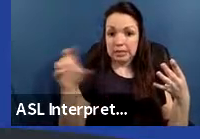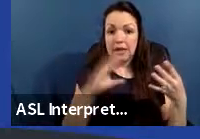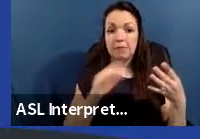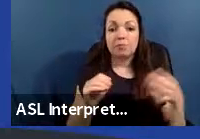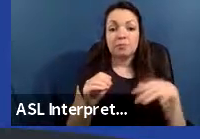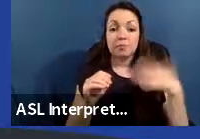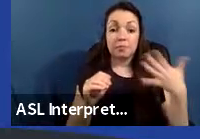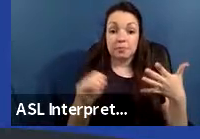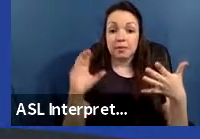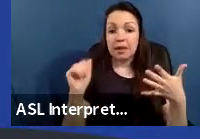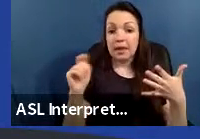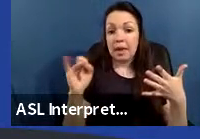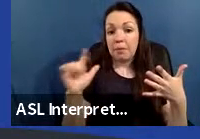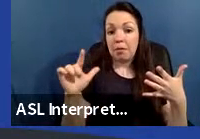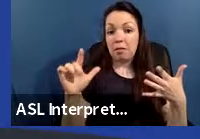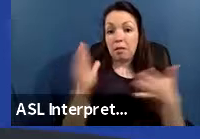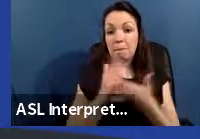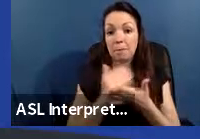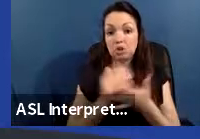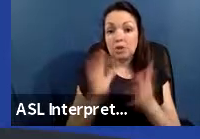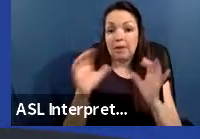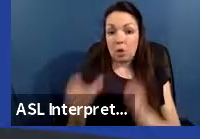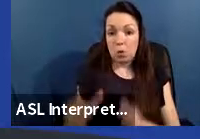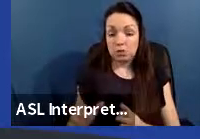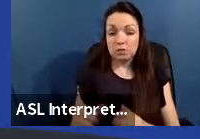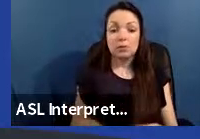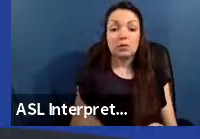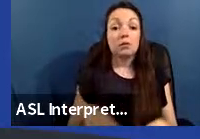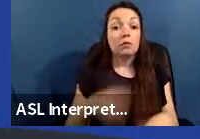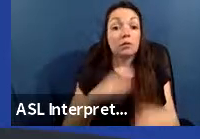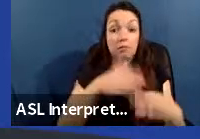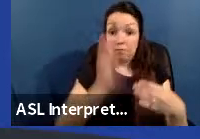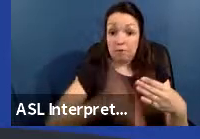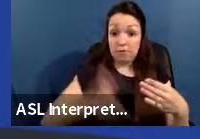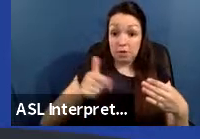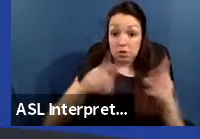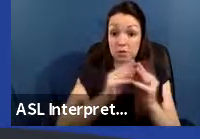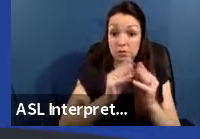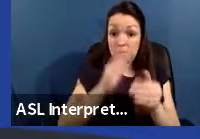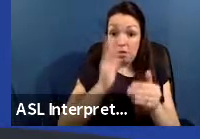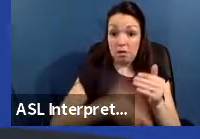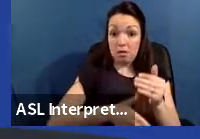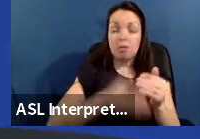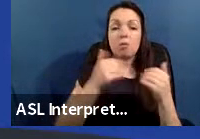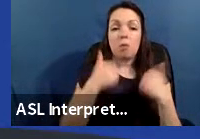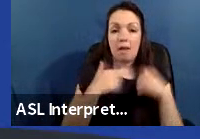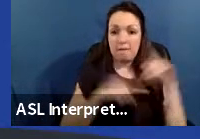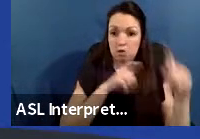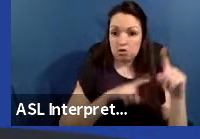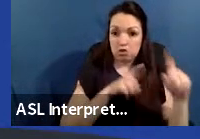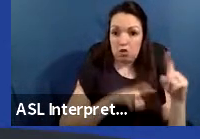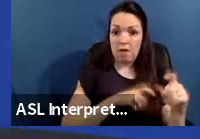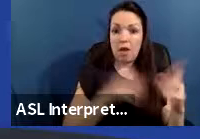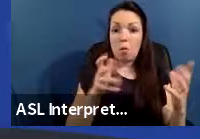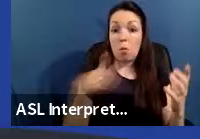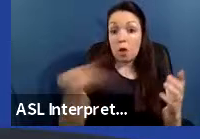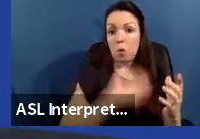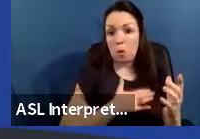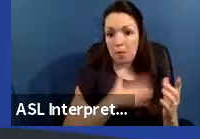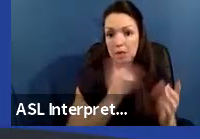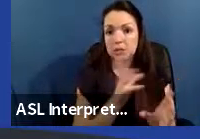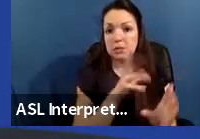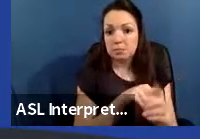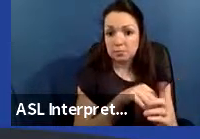survey link provided at the end of this presentation, which we encourage you all to participate in. The